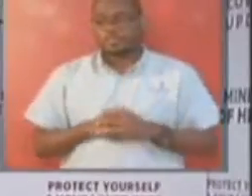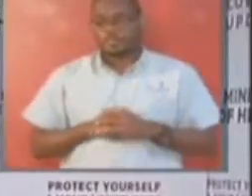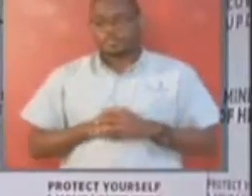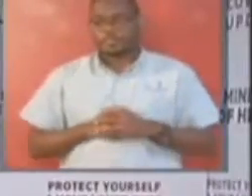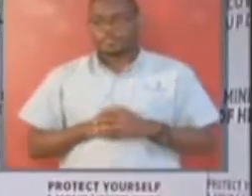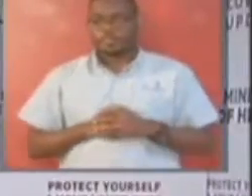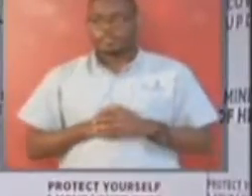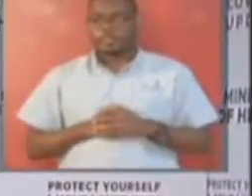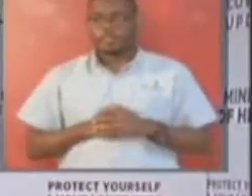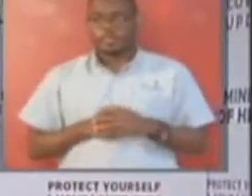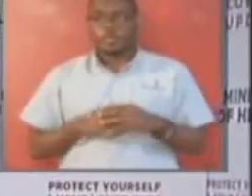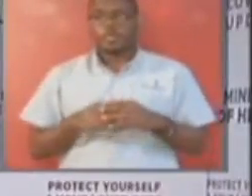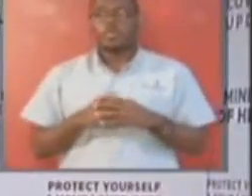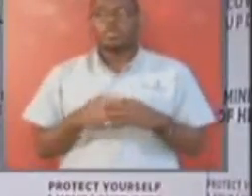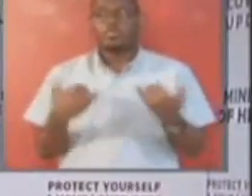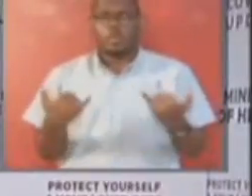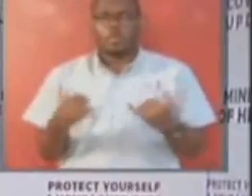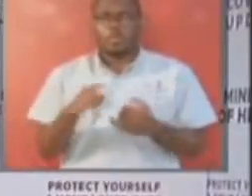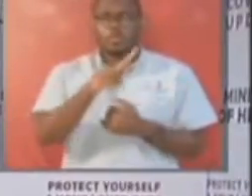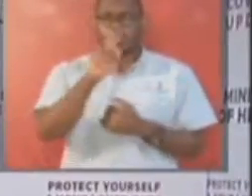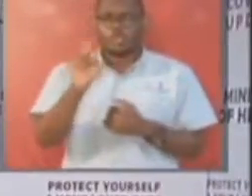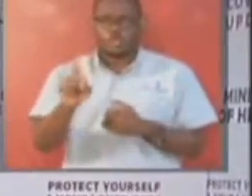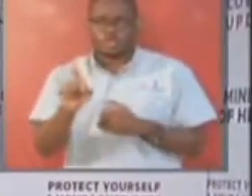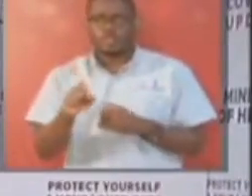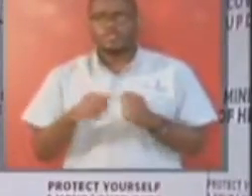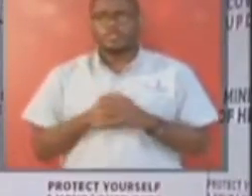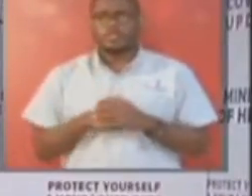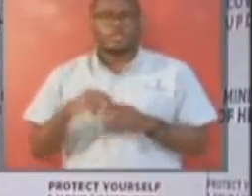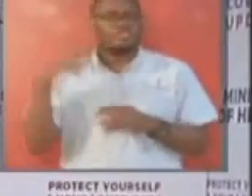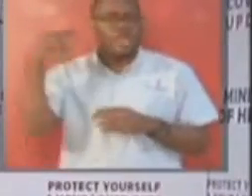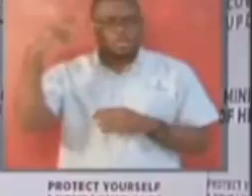go to 98.1, please.